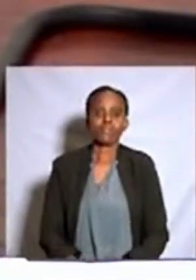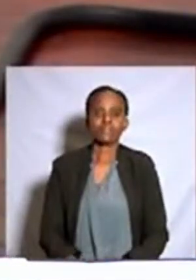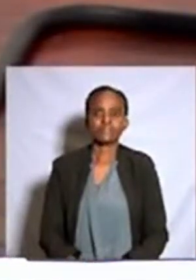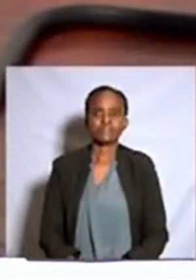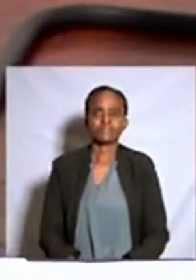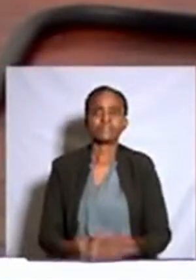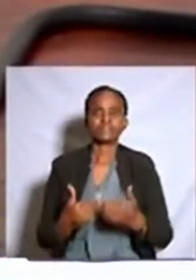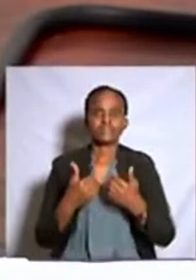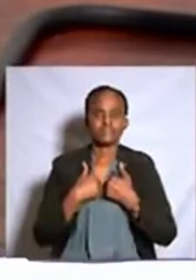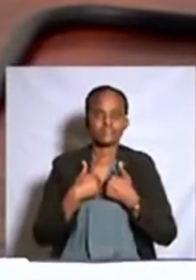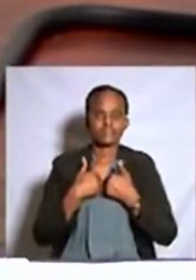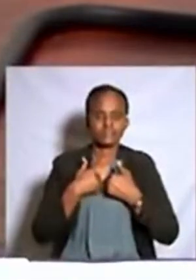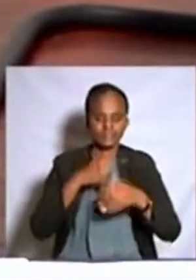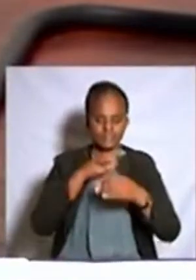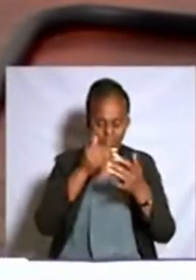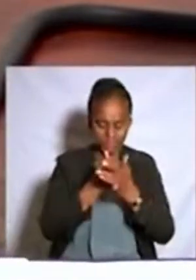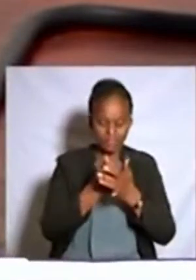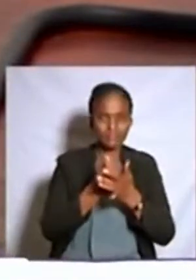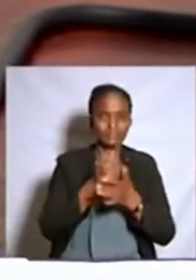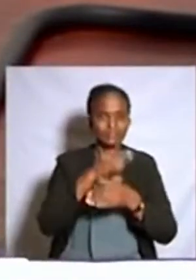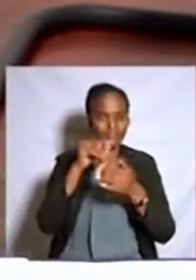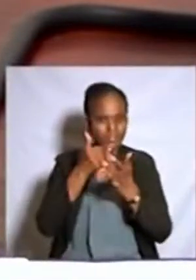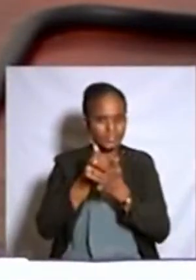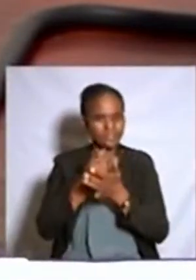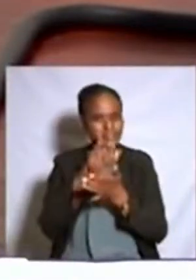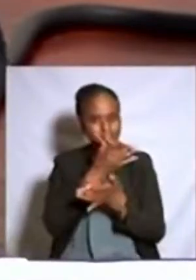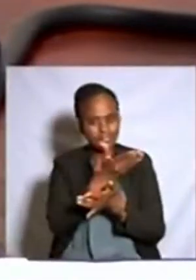to have all these mortgages registered?